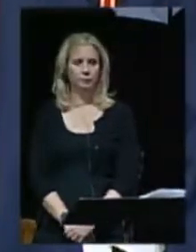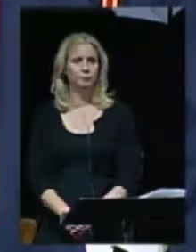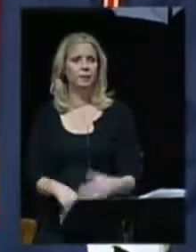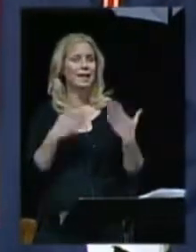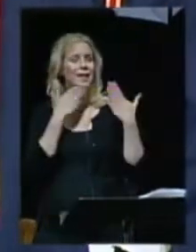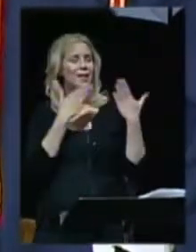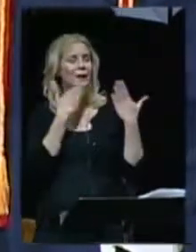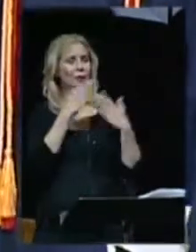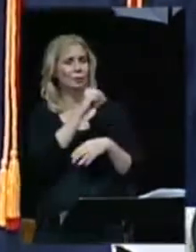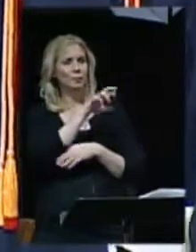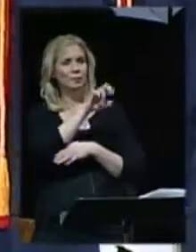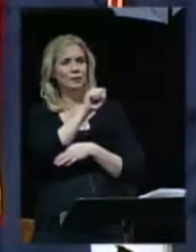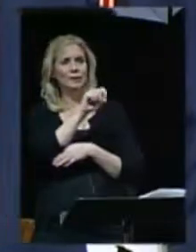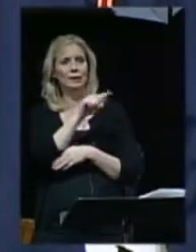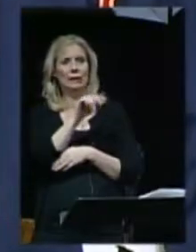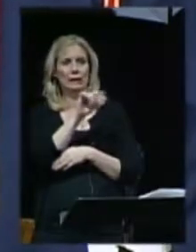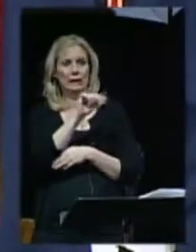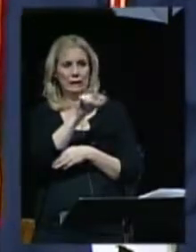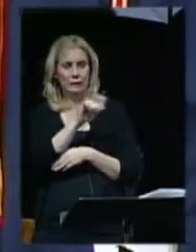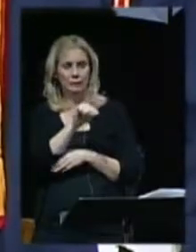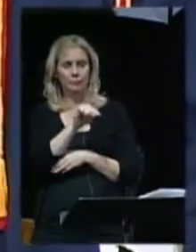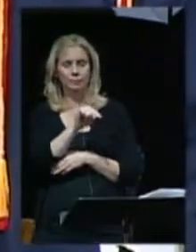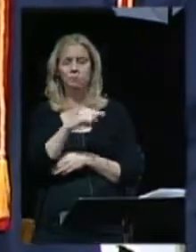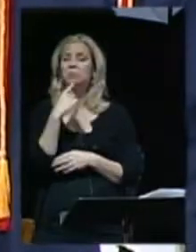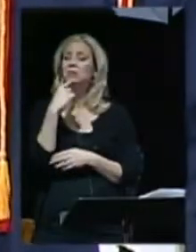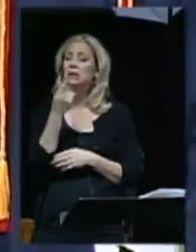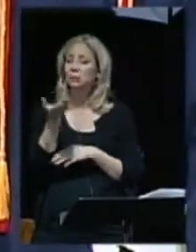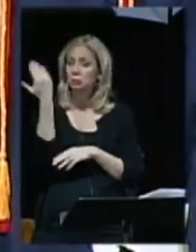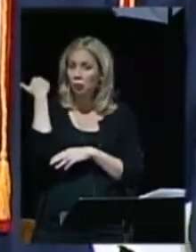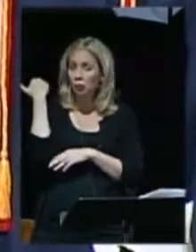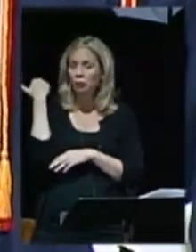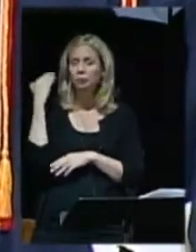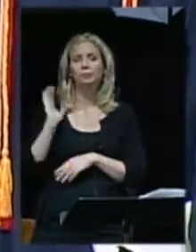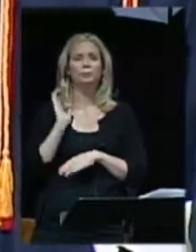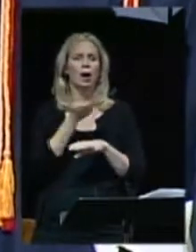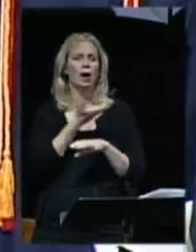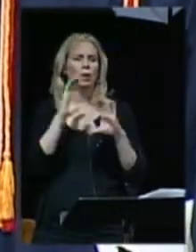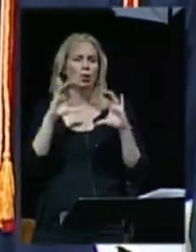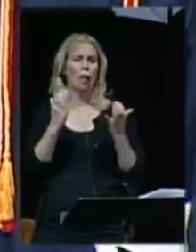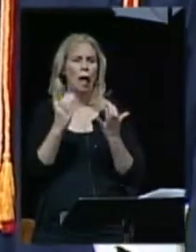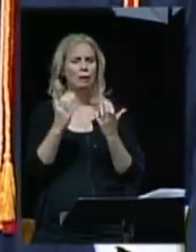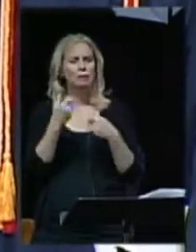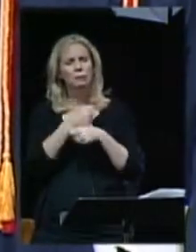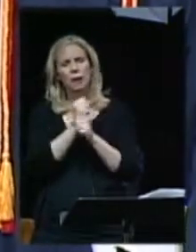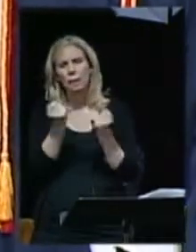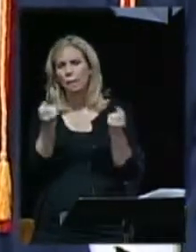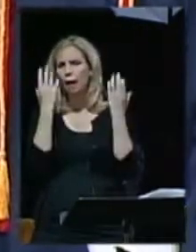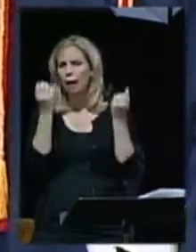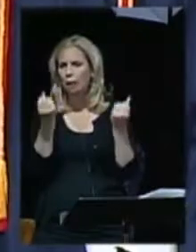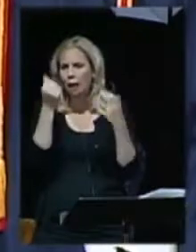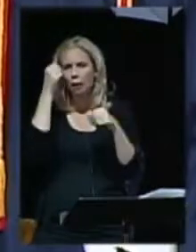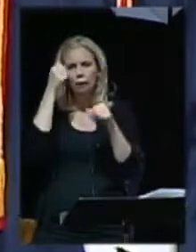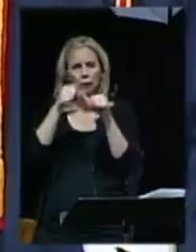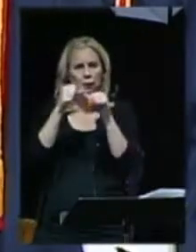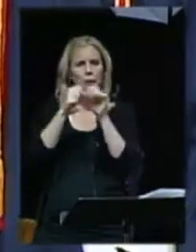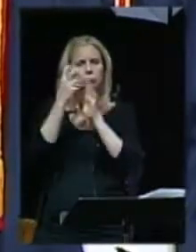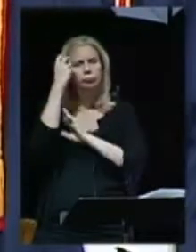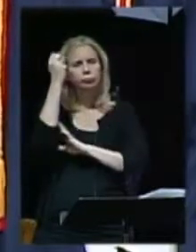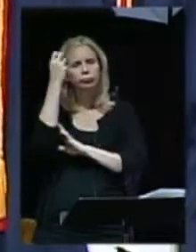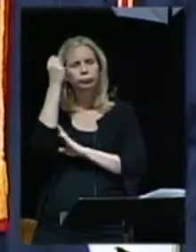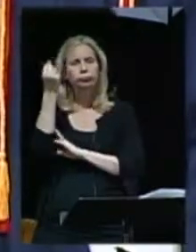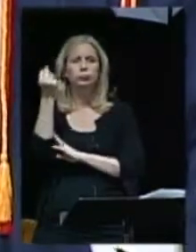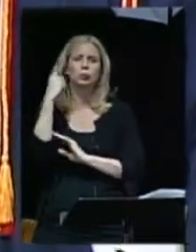Thank you, Mrs. Zietz. As I mentioned earlier, our class has made memories to last a lifetime. And